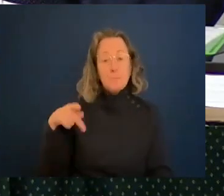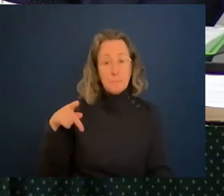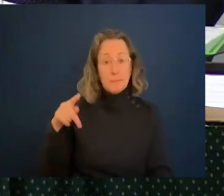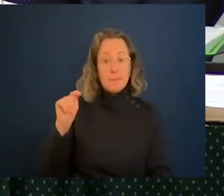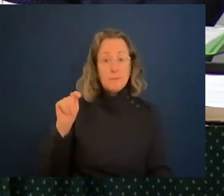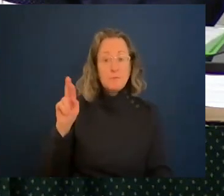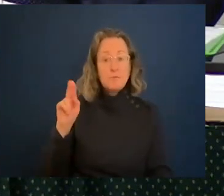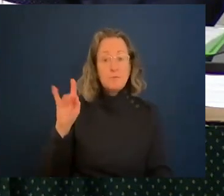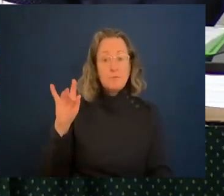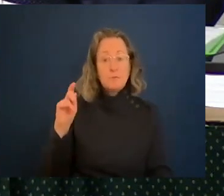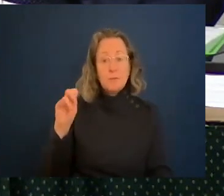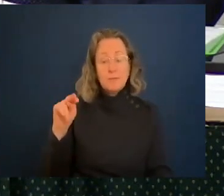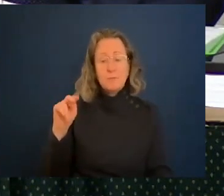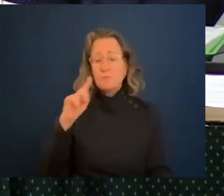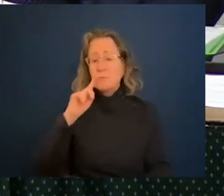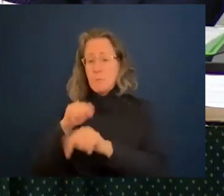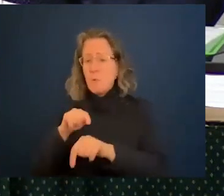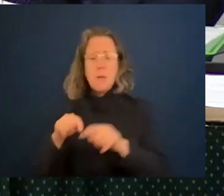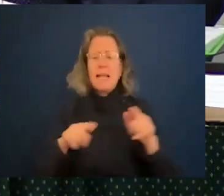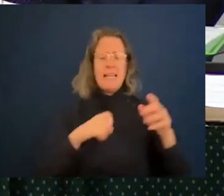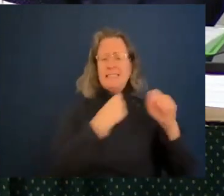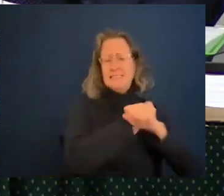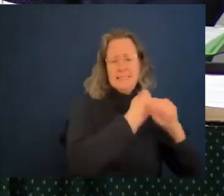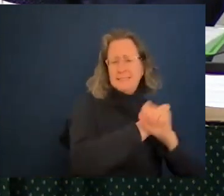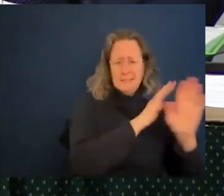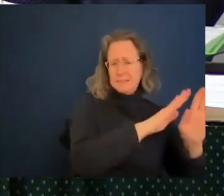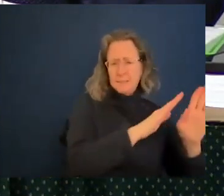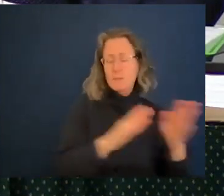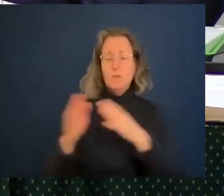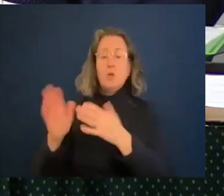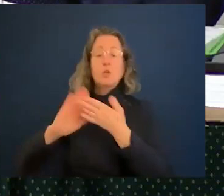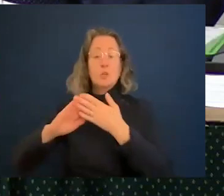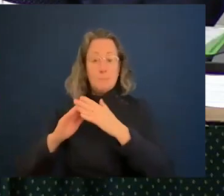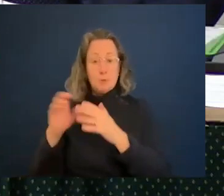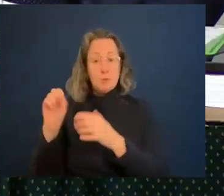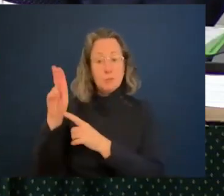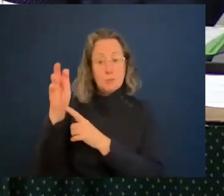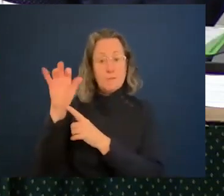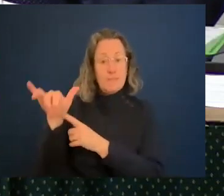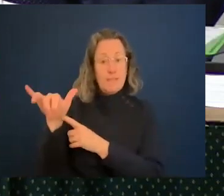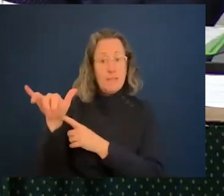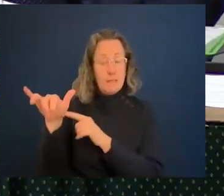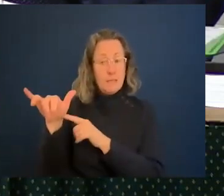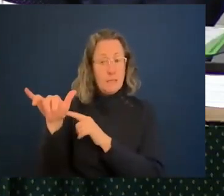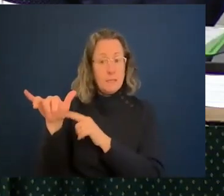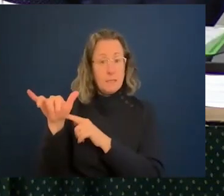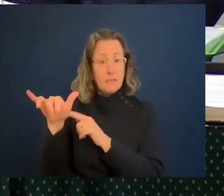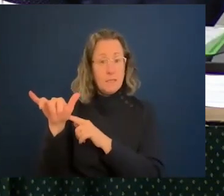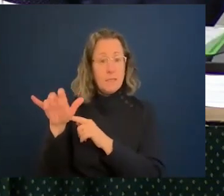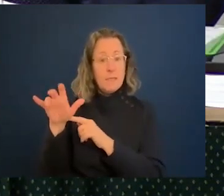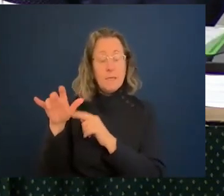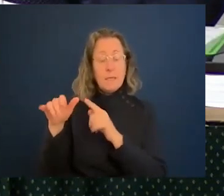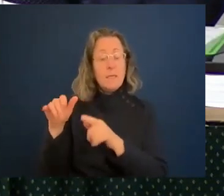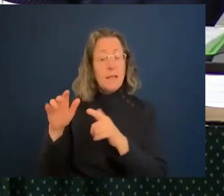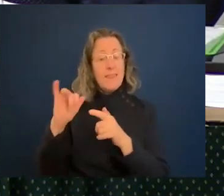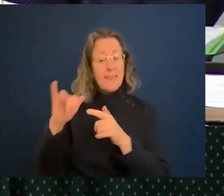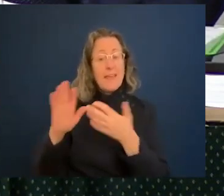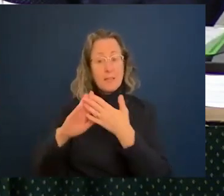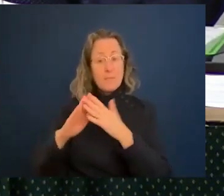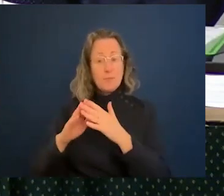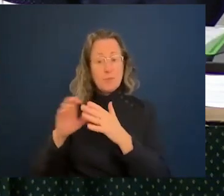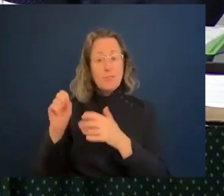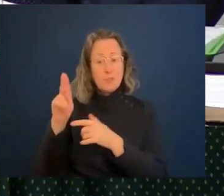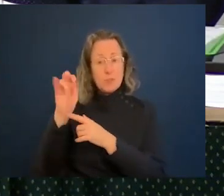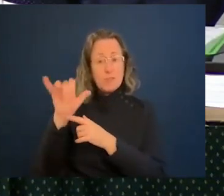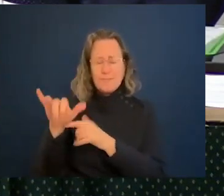I'm not going to talk about the data I'm going to talk about the community survey there was a community survey done in the AP training report that really